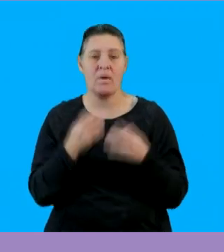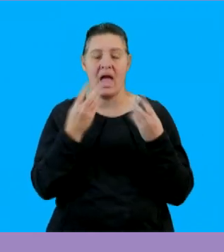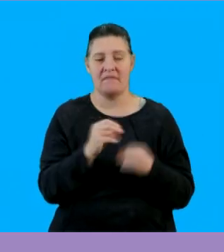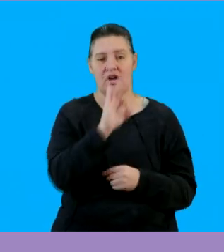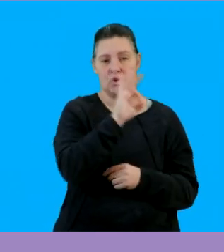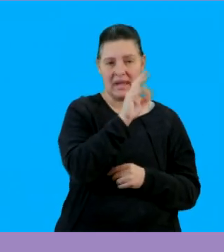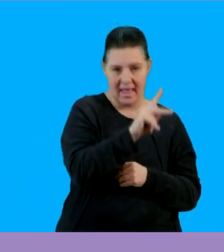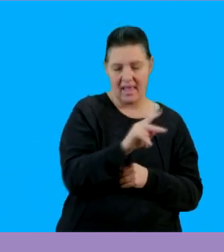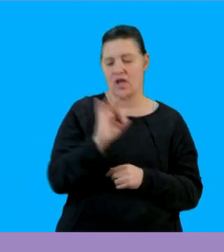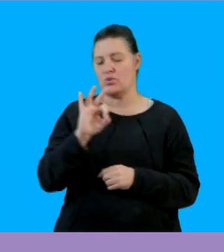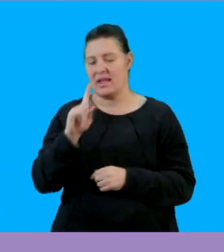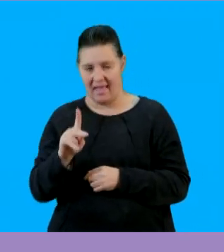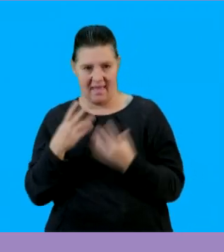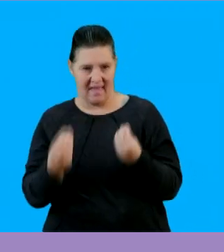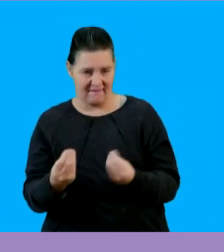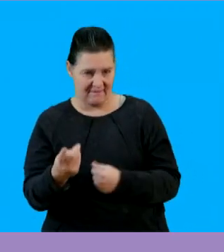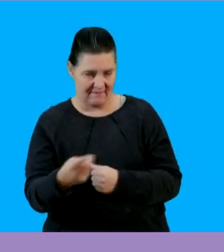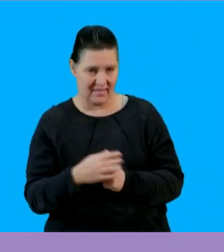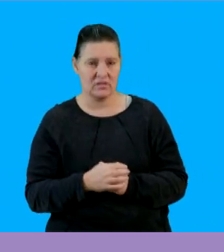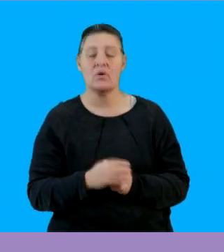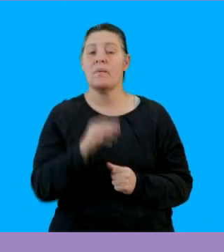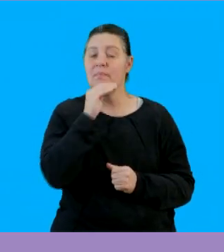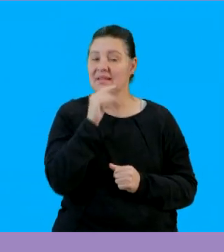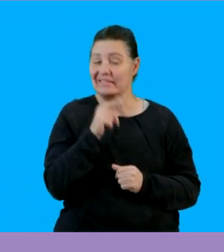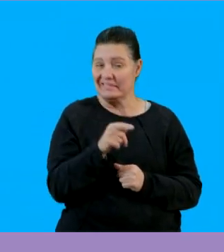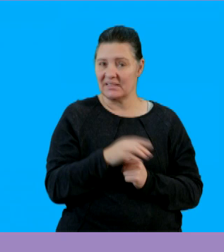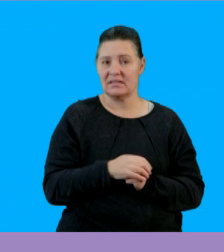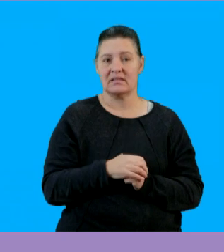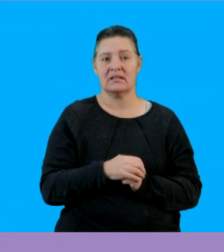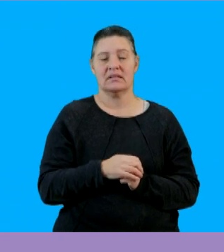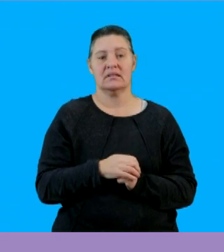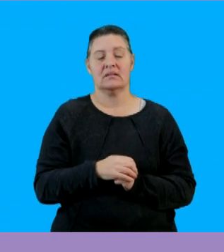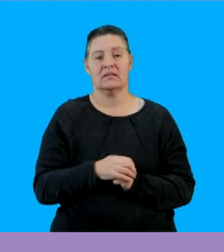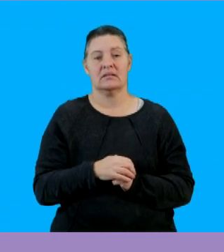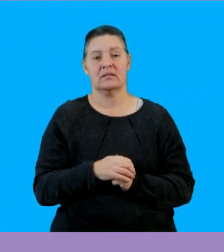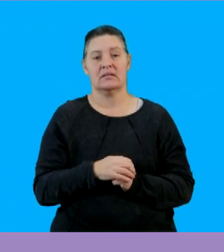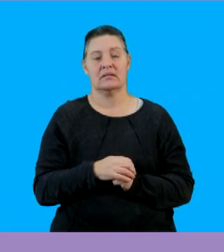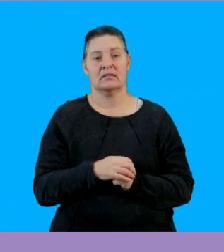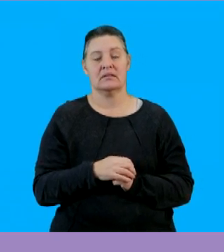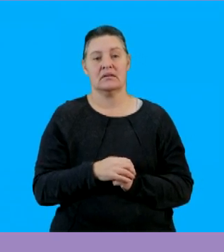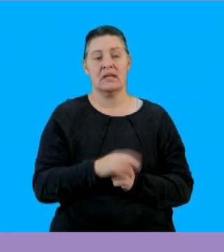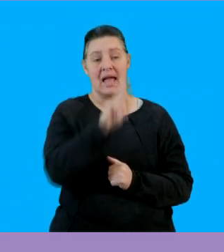look for the like terms, we have 3k and 3k. So that is going to be